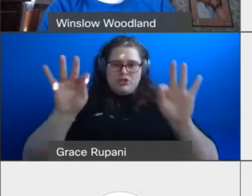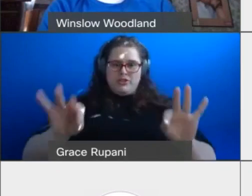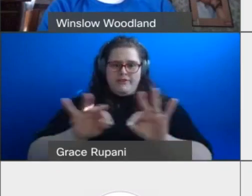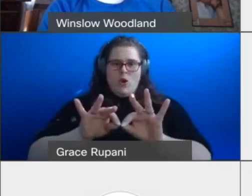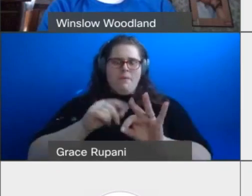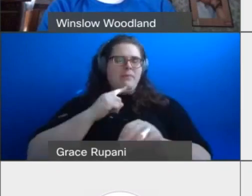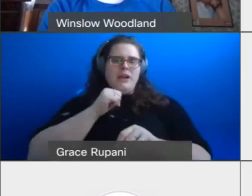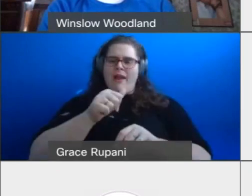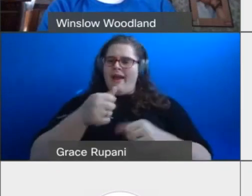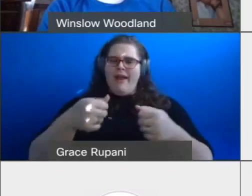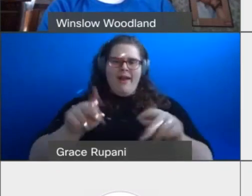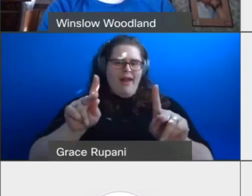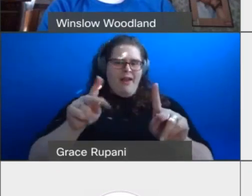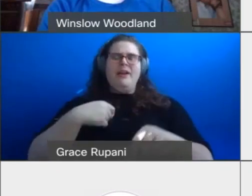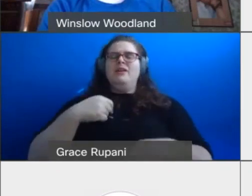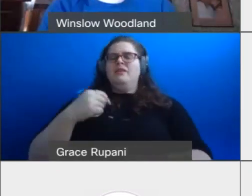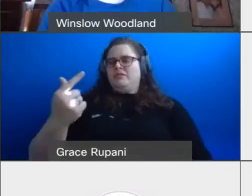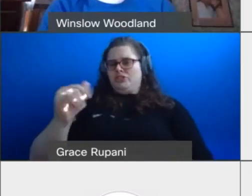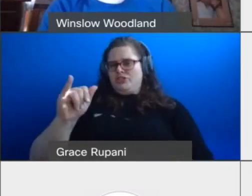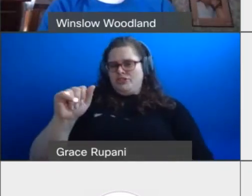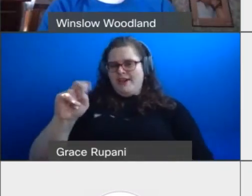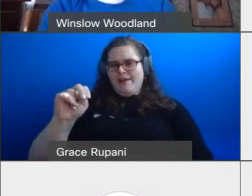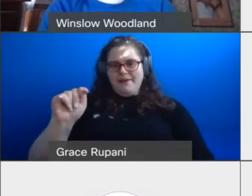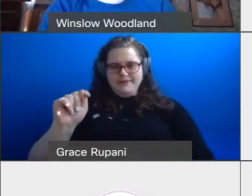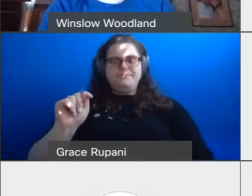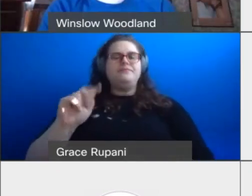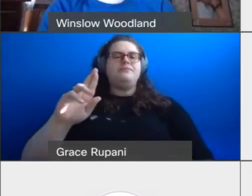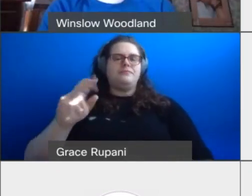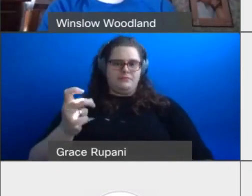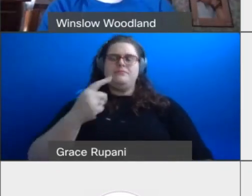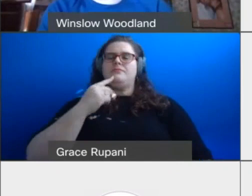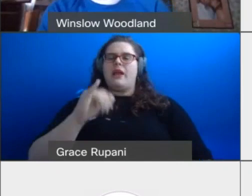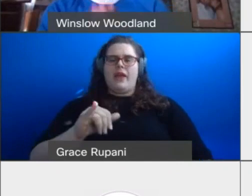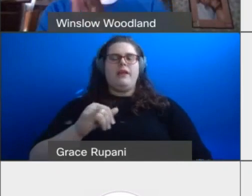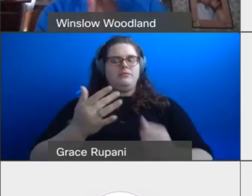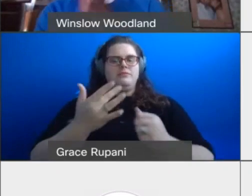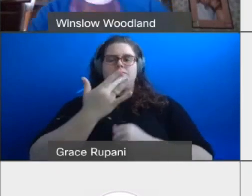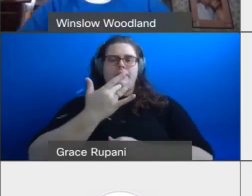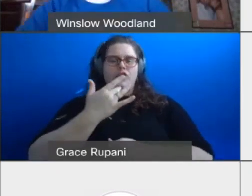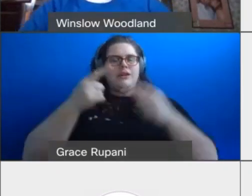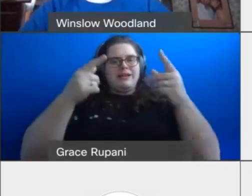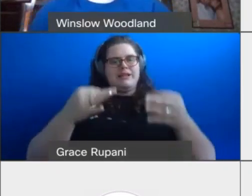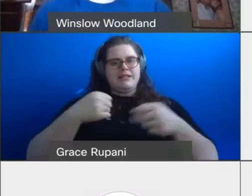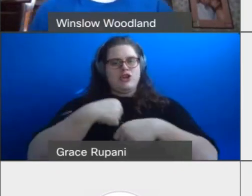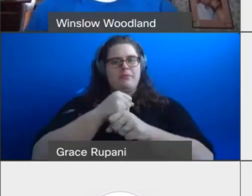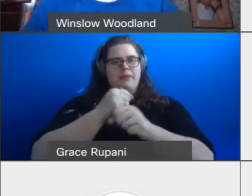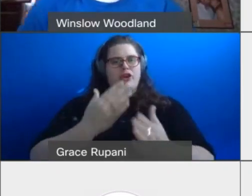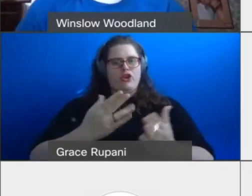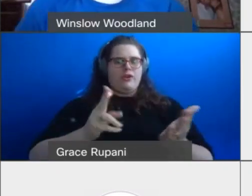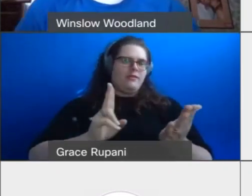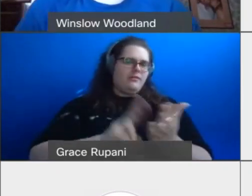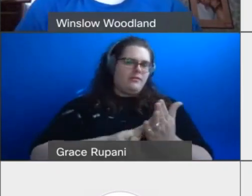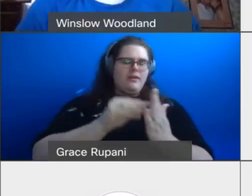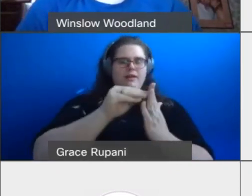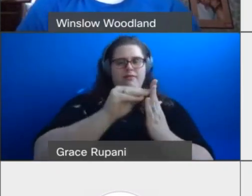received the consent form from Giant and wants us to have the decision maker fill it out and bring it to the appointment times. Many families do